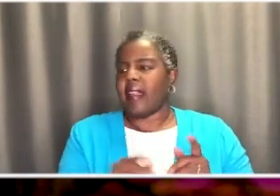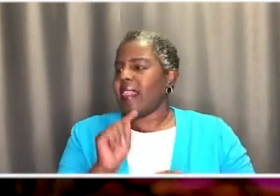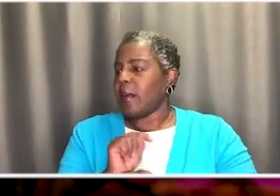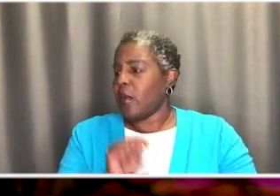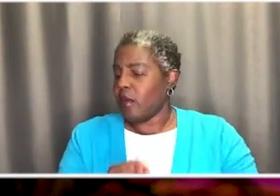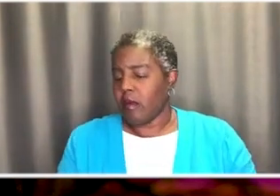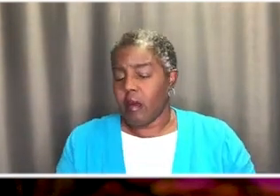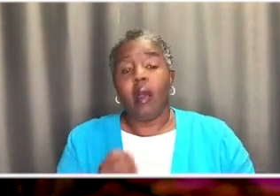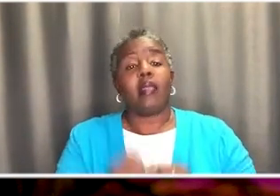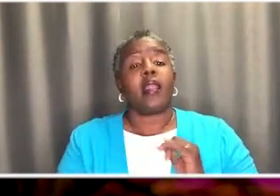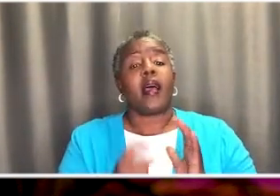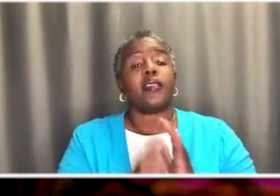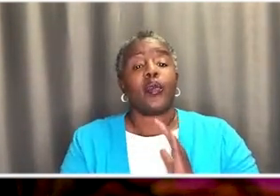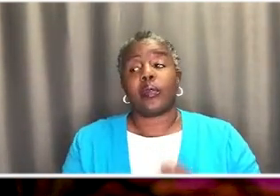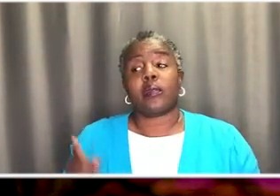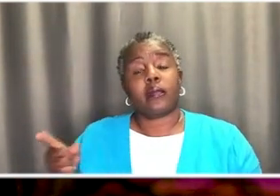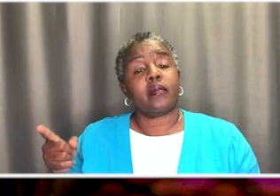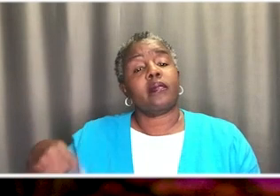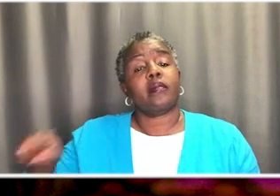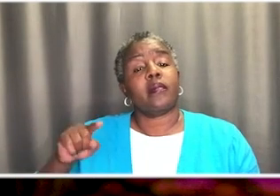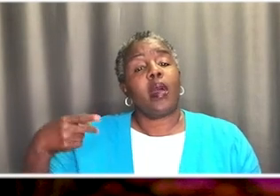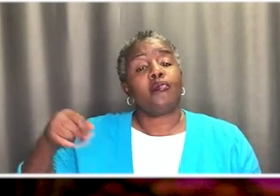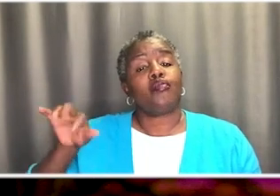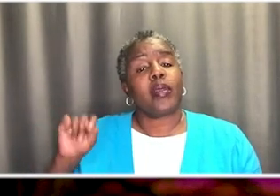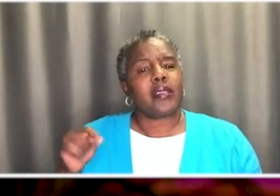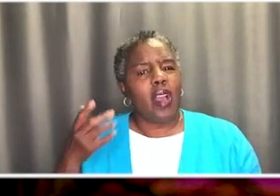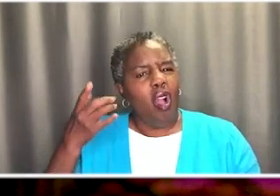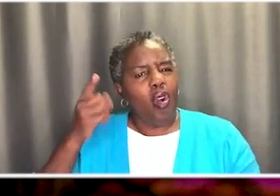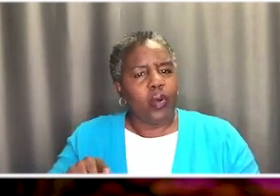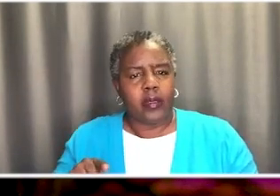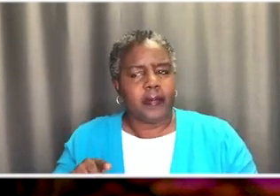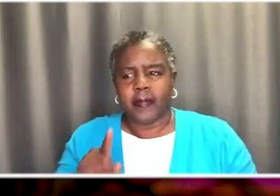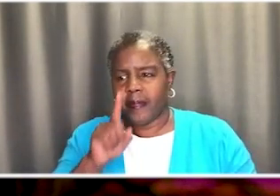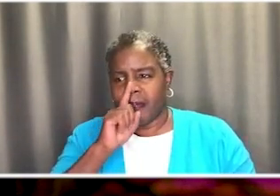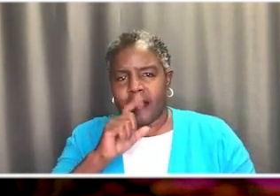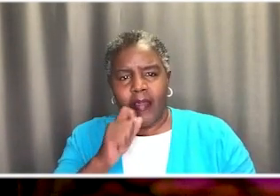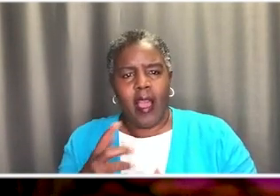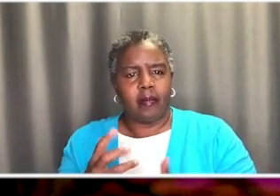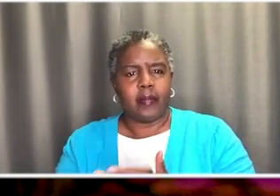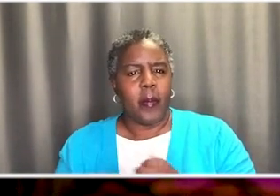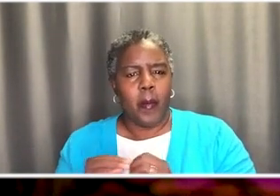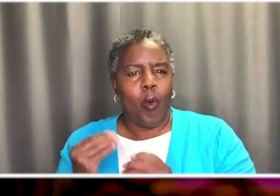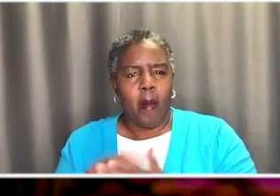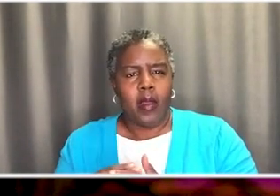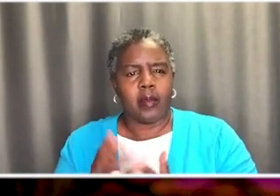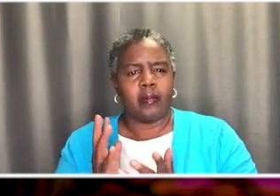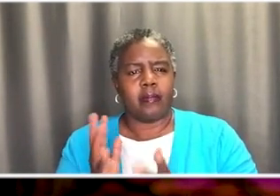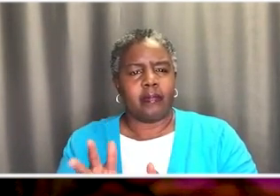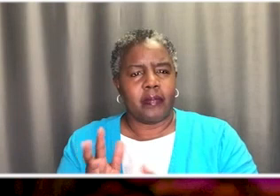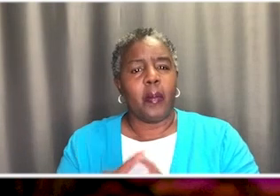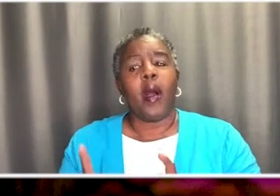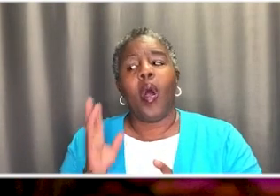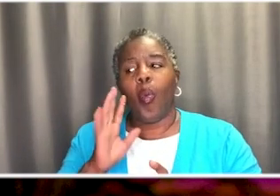8, in the final verse, "The priests agreed that they would not collect any more money from the people and that they